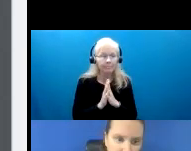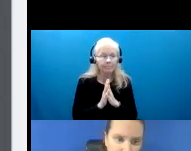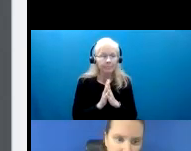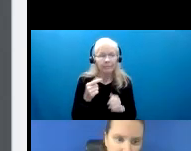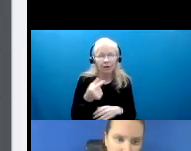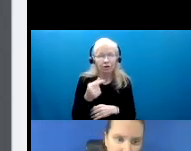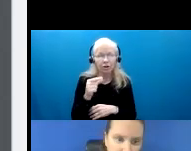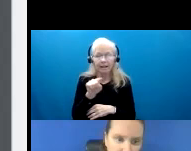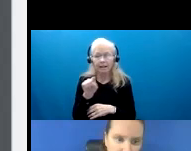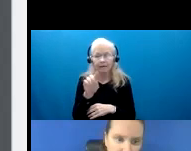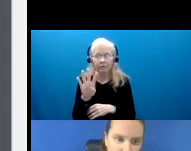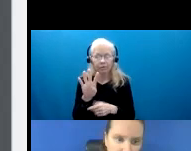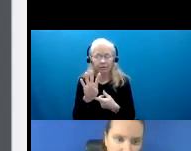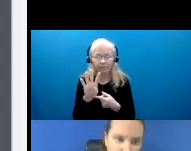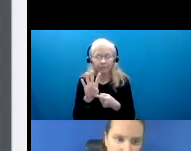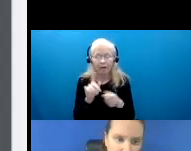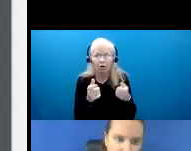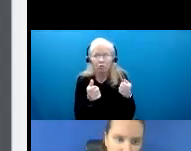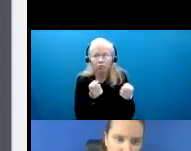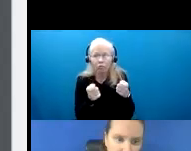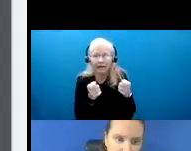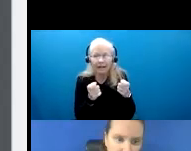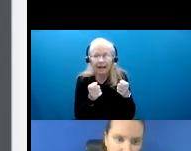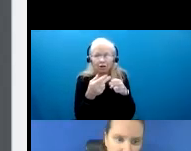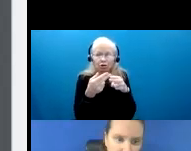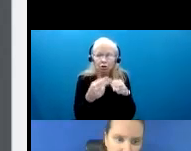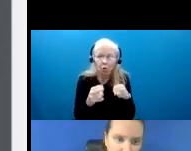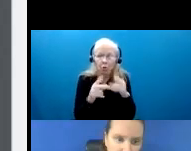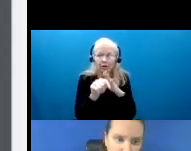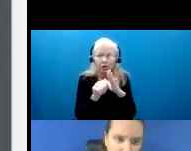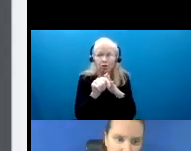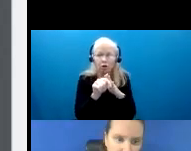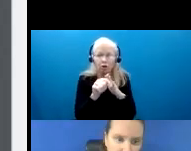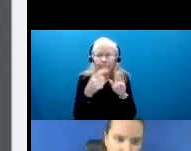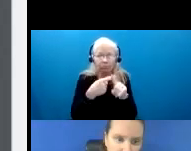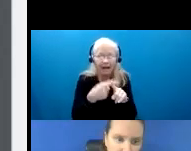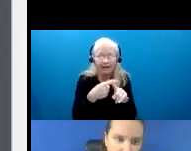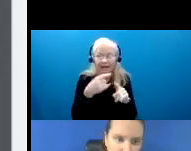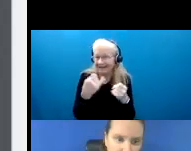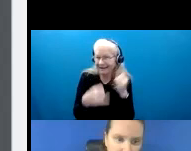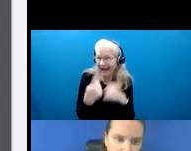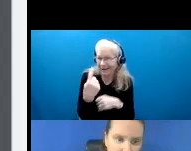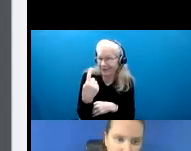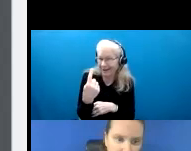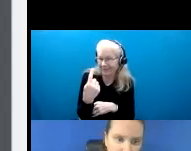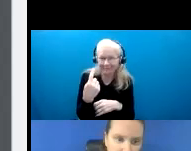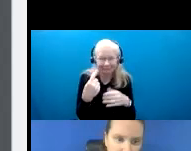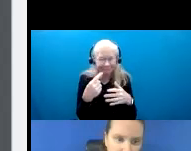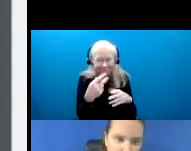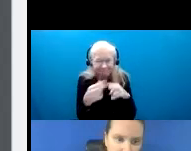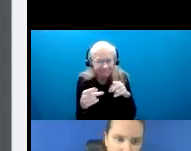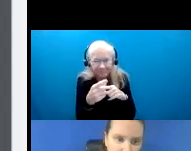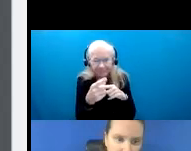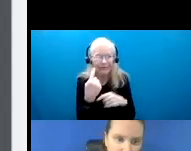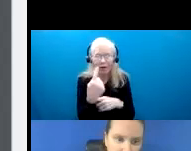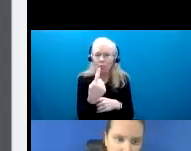G4, regulation of short-term rentals. I think we have one strategy here, and this is the last one. Research short-term rental